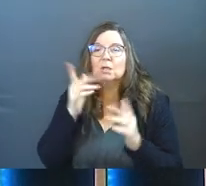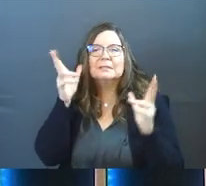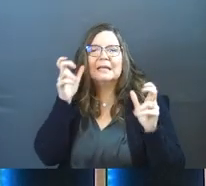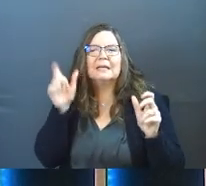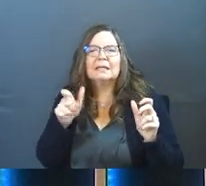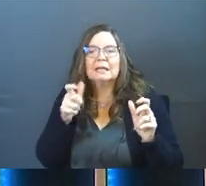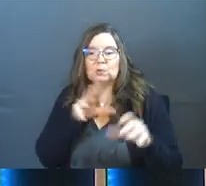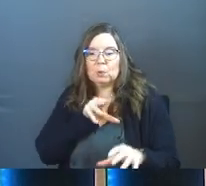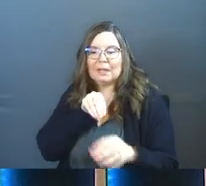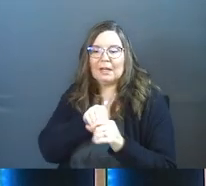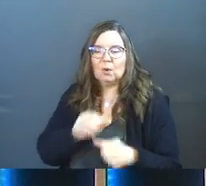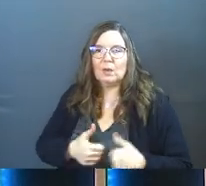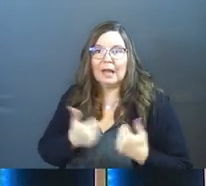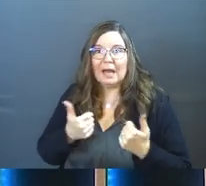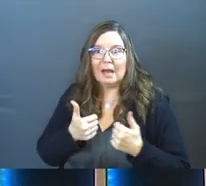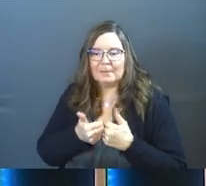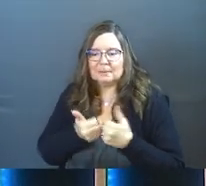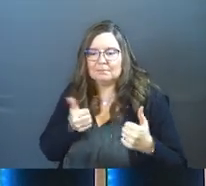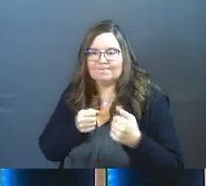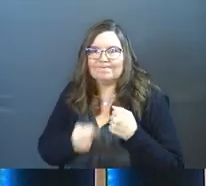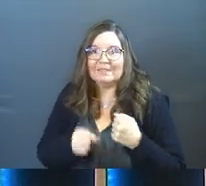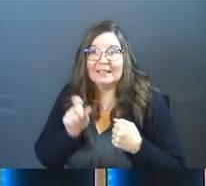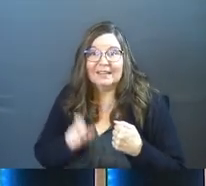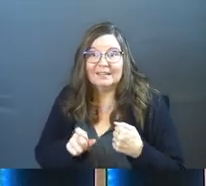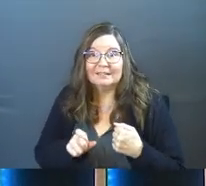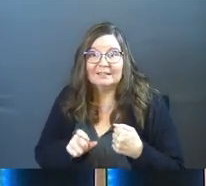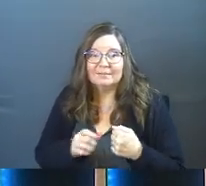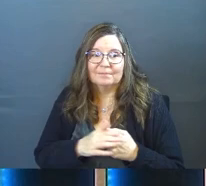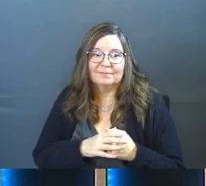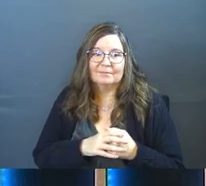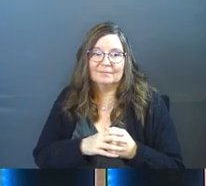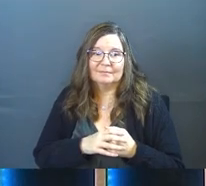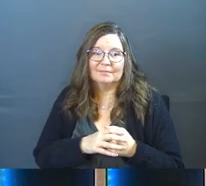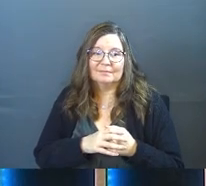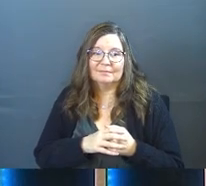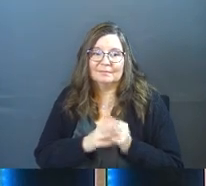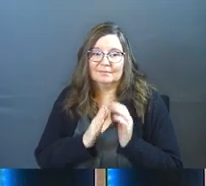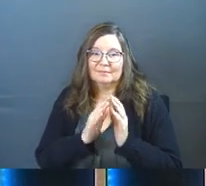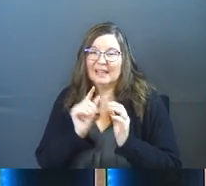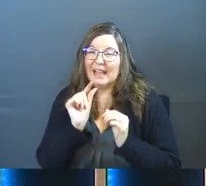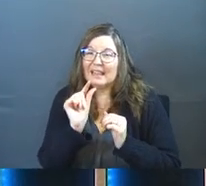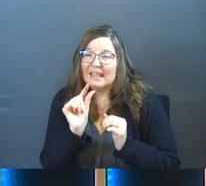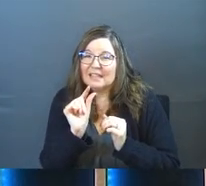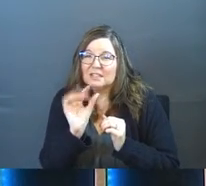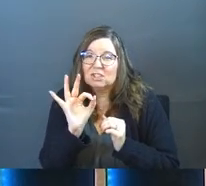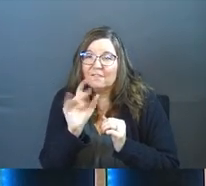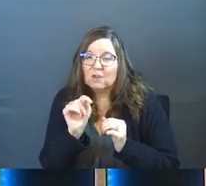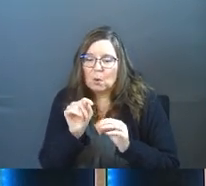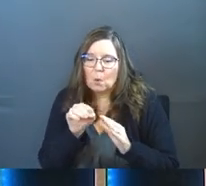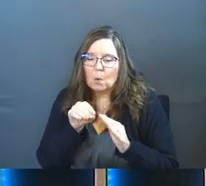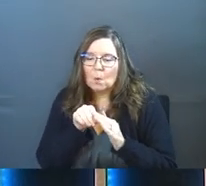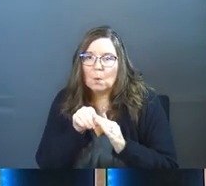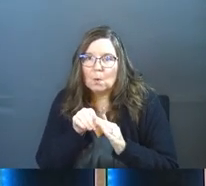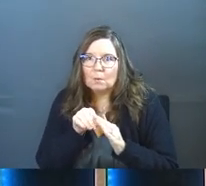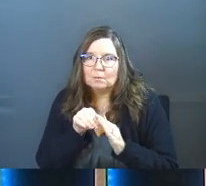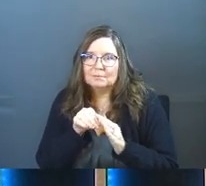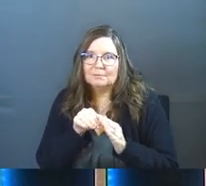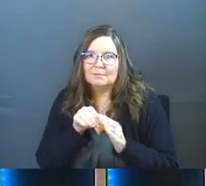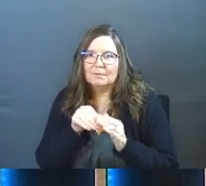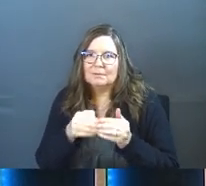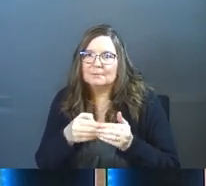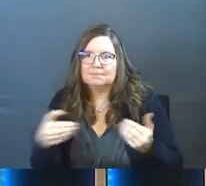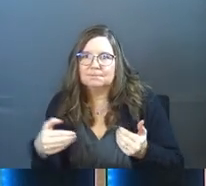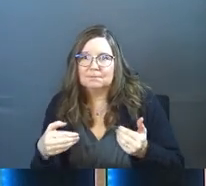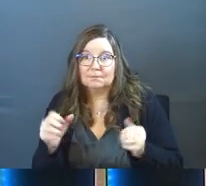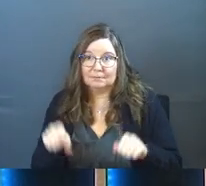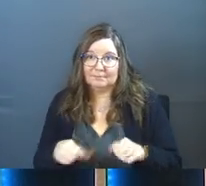into our life? What does Scripture say? How much space or room does he need? I'll give you a sign. Just a foothold. That's all he needs.